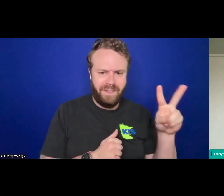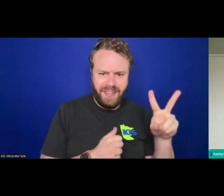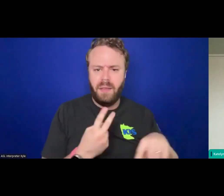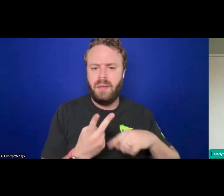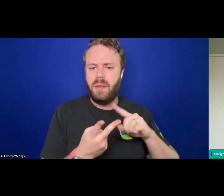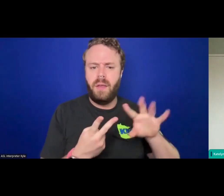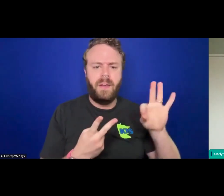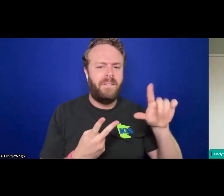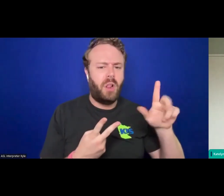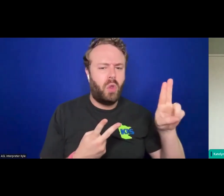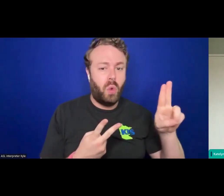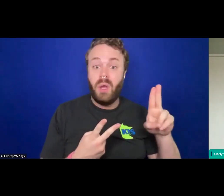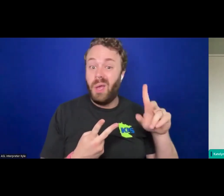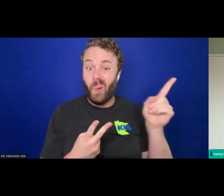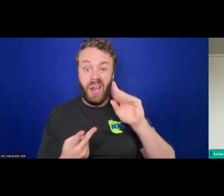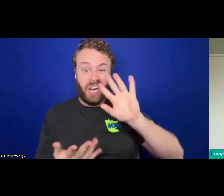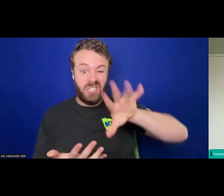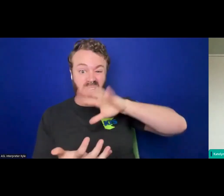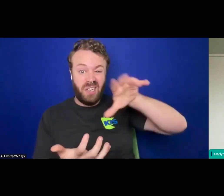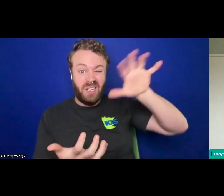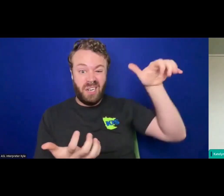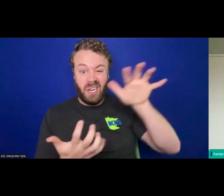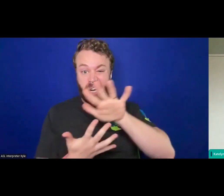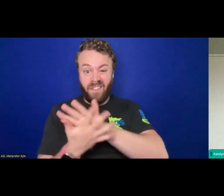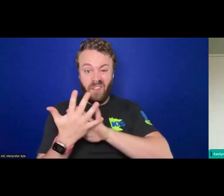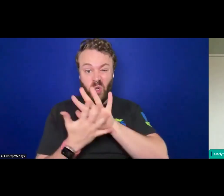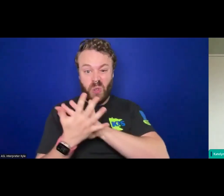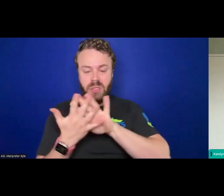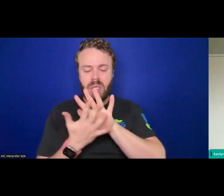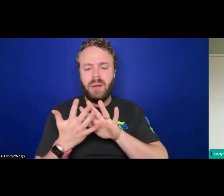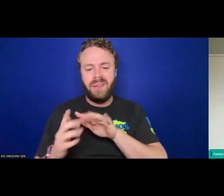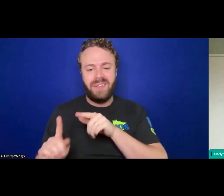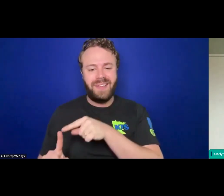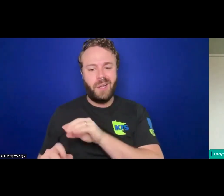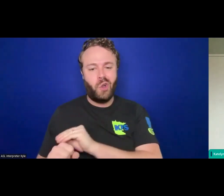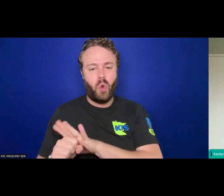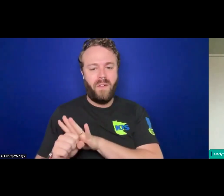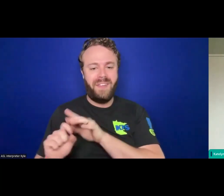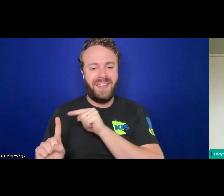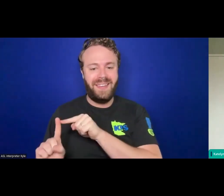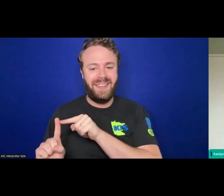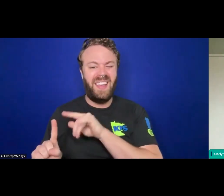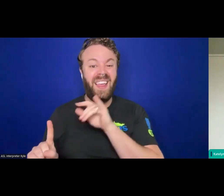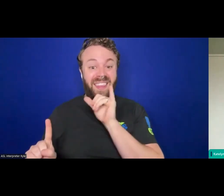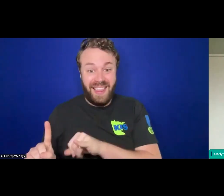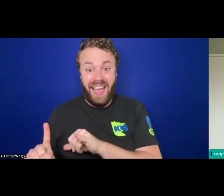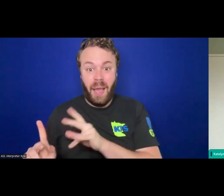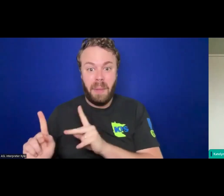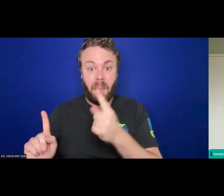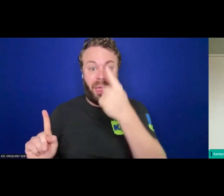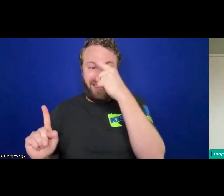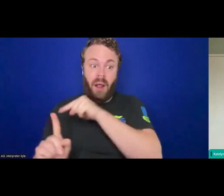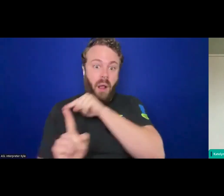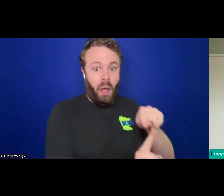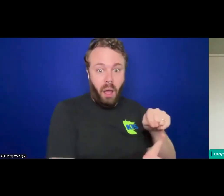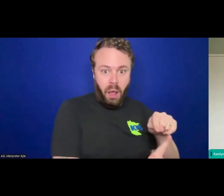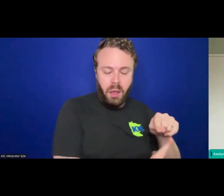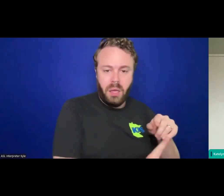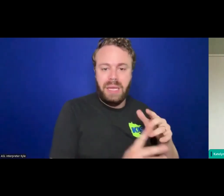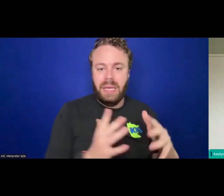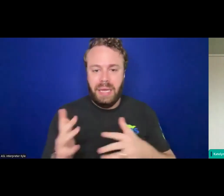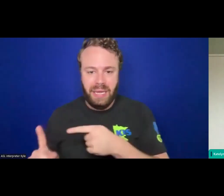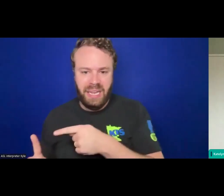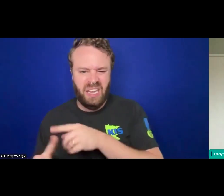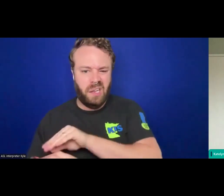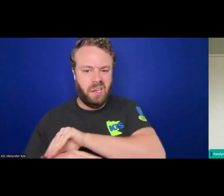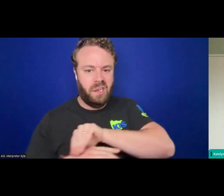the COVID-19 confusion bleeds into other vaccines, which could lead to inaction, and then we lose ground in all